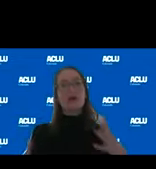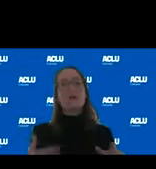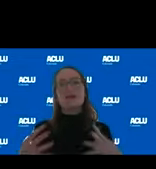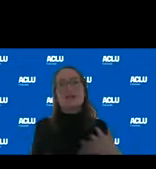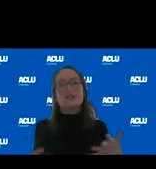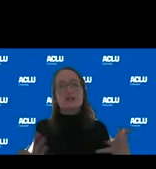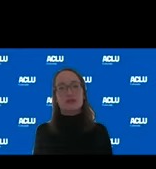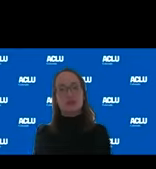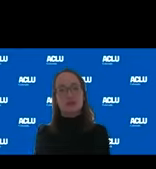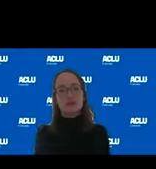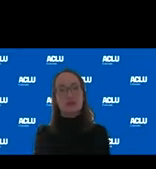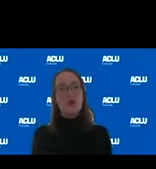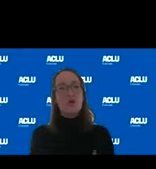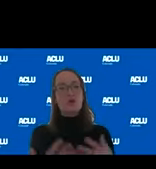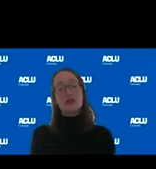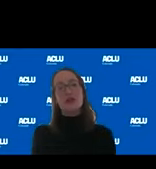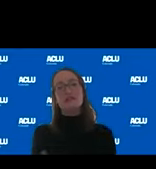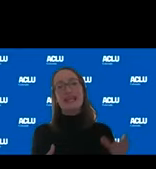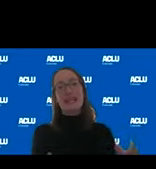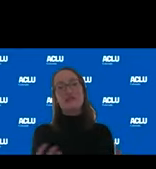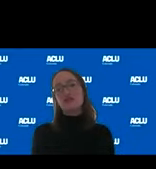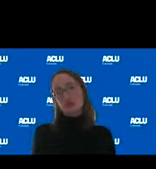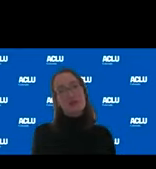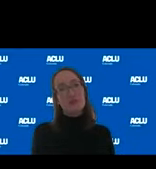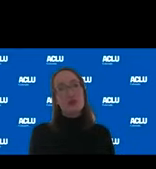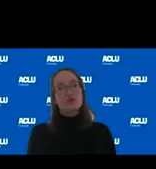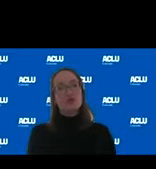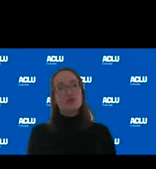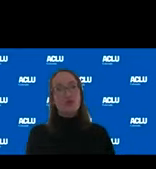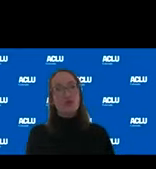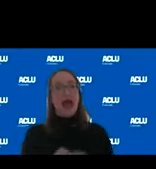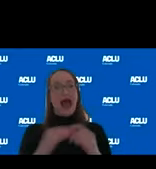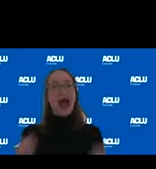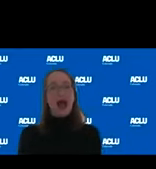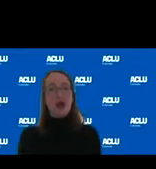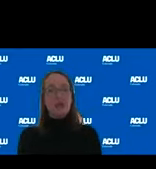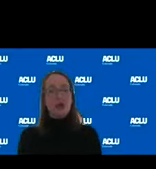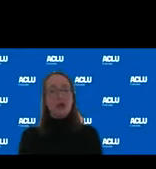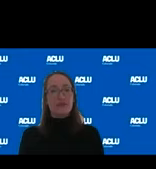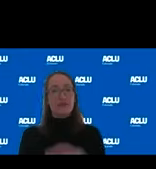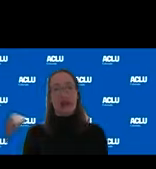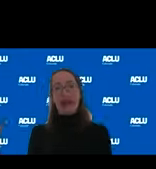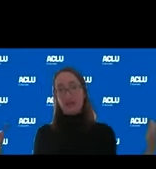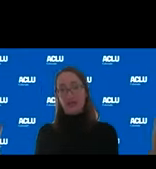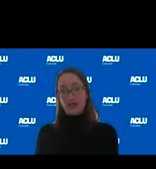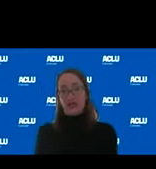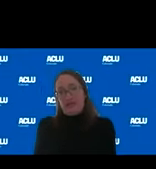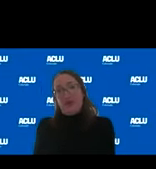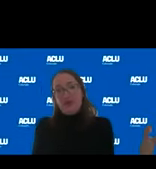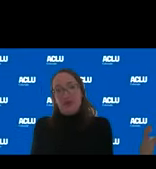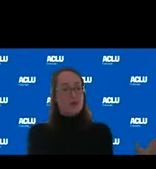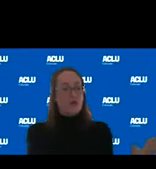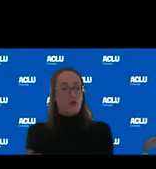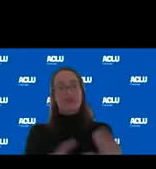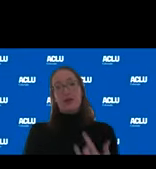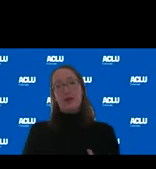talk about elections administrations, what we're talking about is the mechanics of voting. So how we know that everyone has a right to cast a ballot,